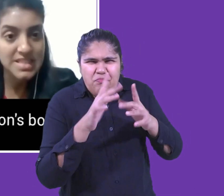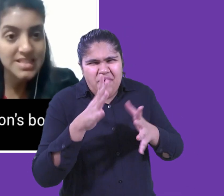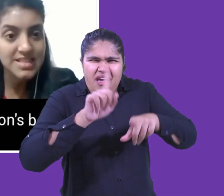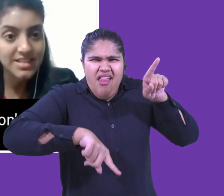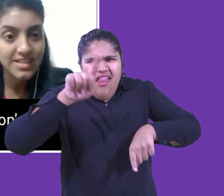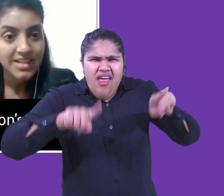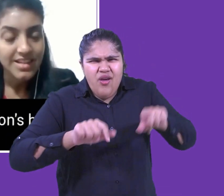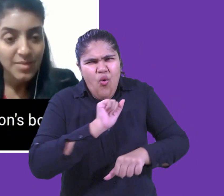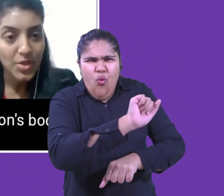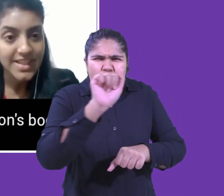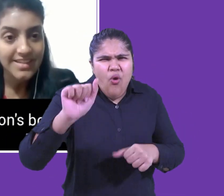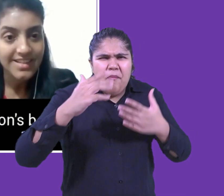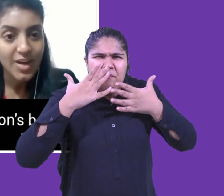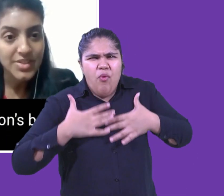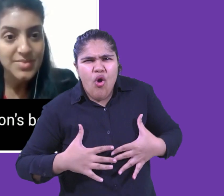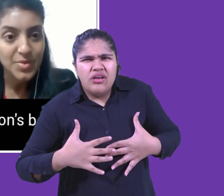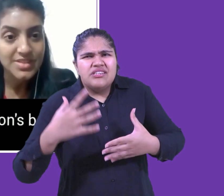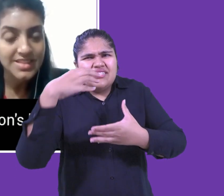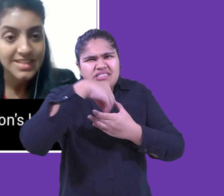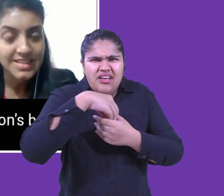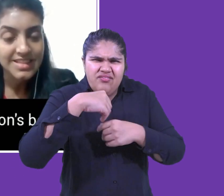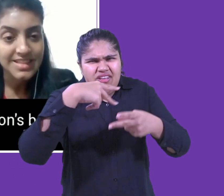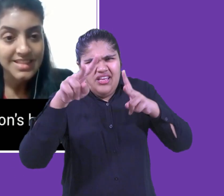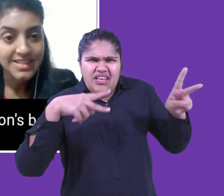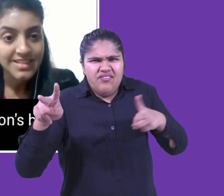on the person's body, how it responds.